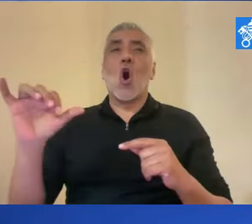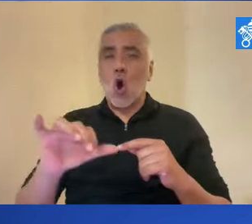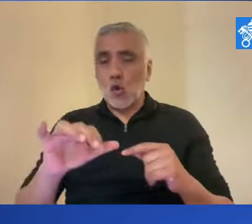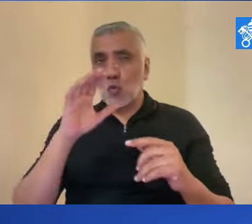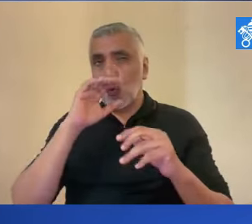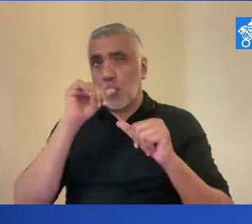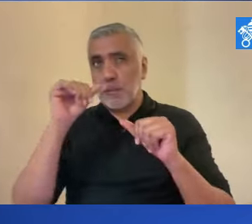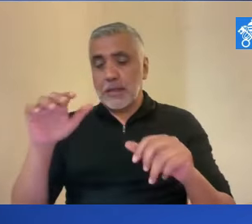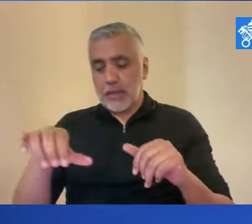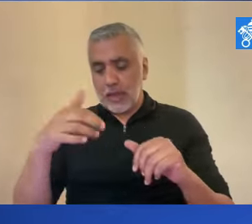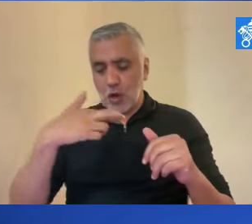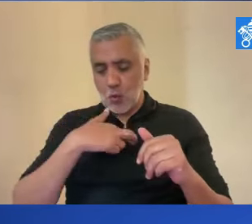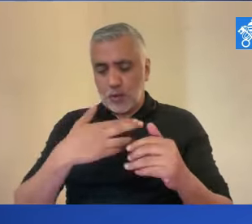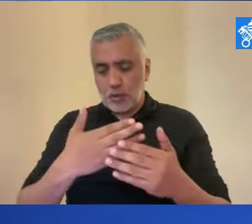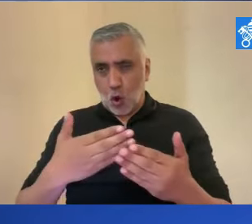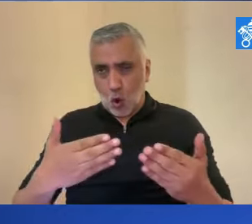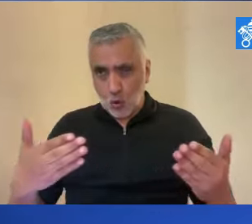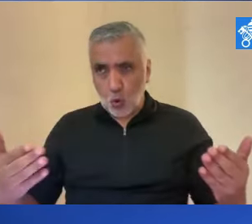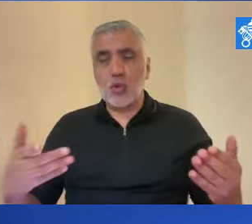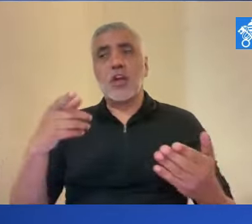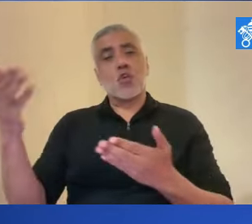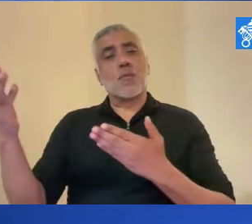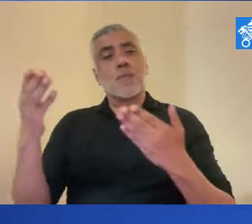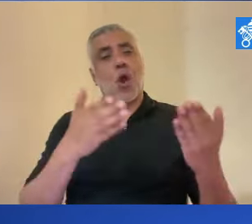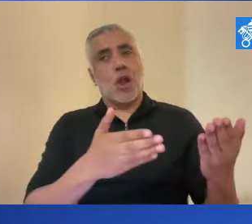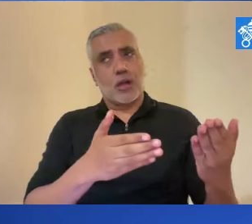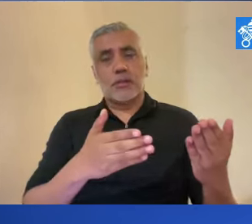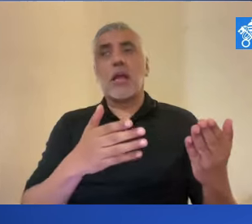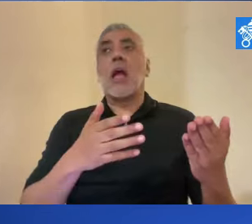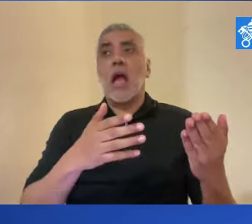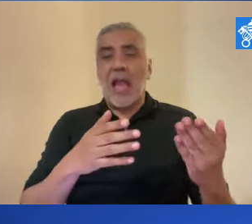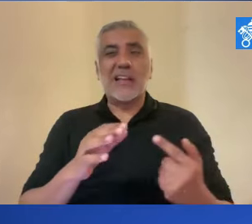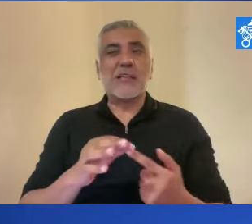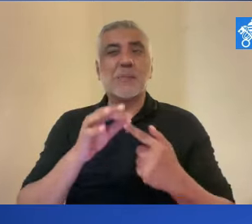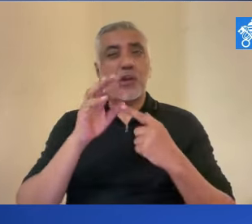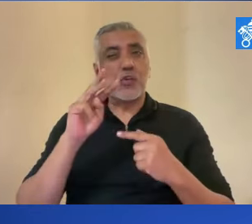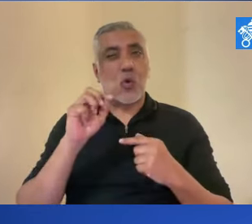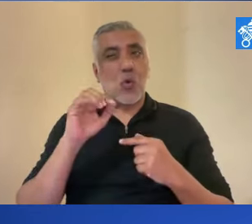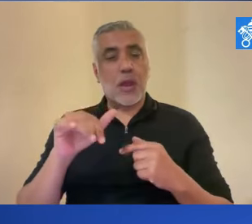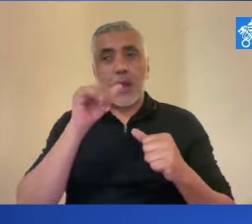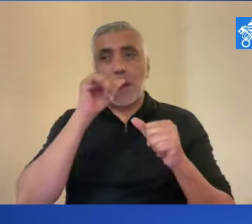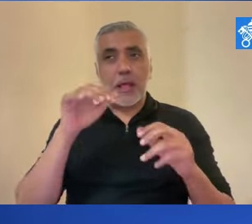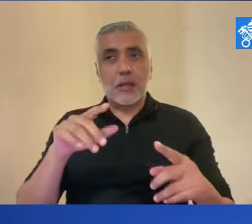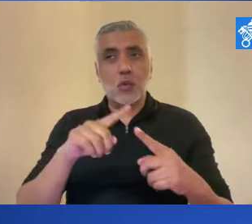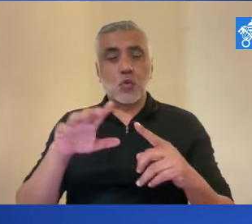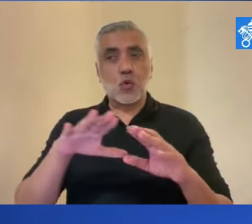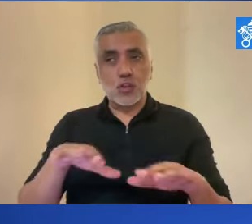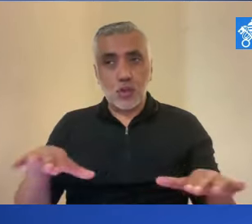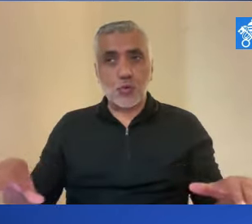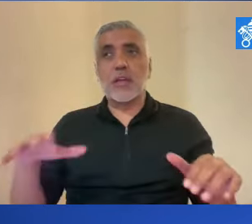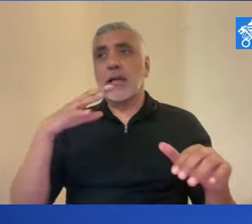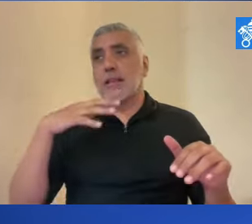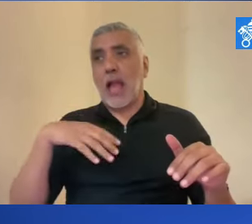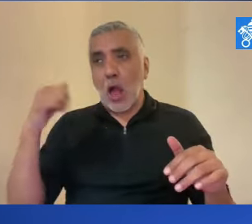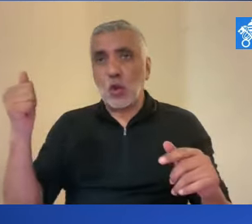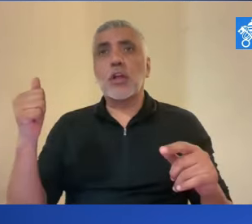this purpose, and in a special way, his blessing goes to your children, the elderly, and those who are sick. The following is a